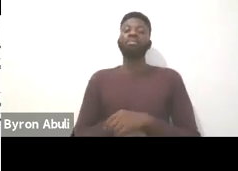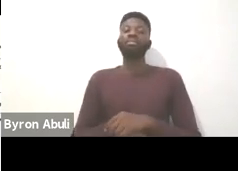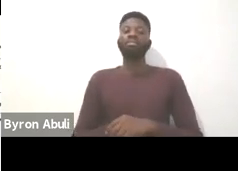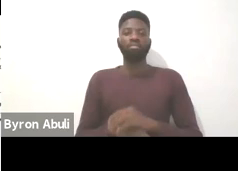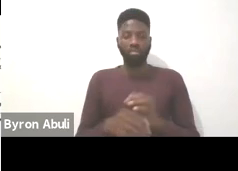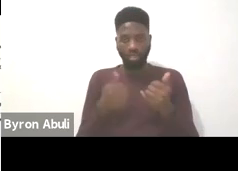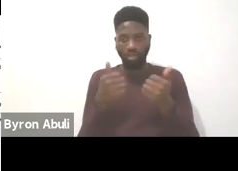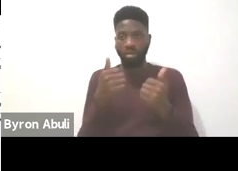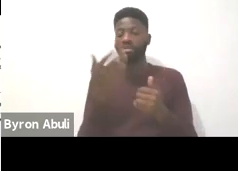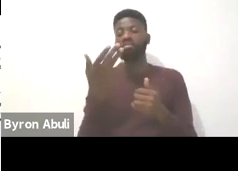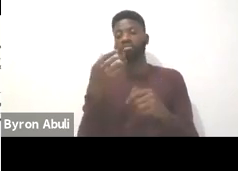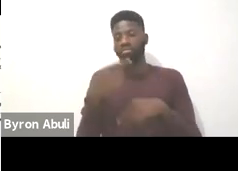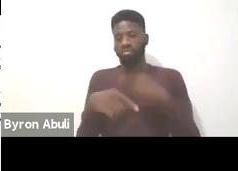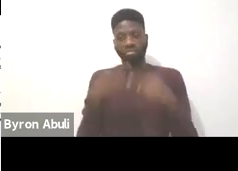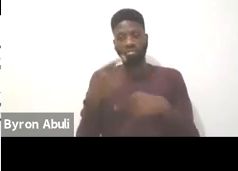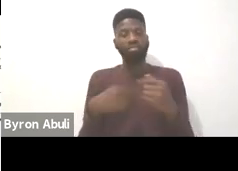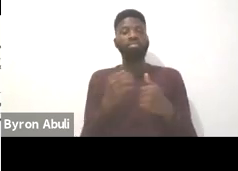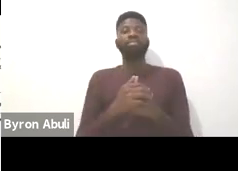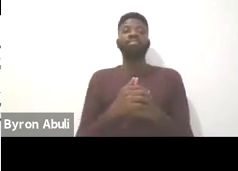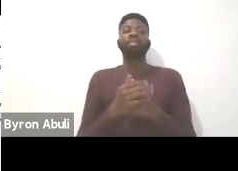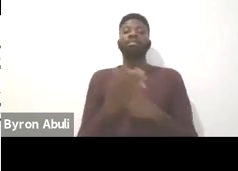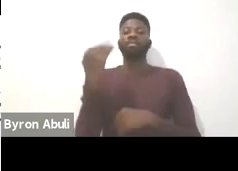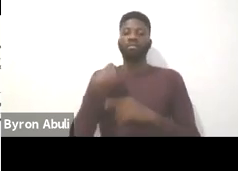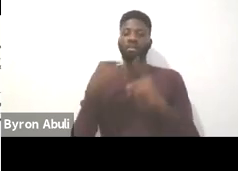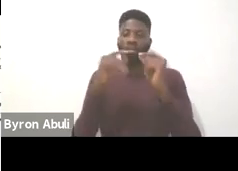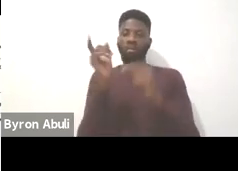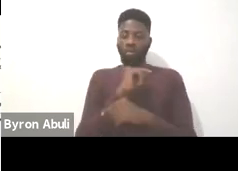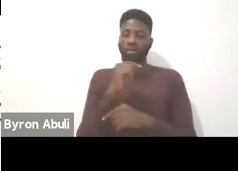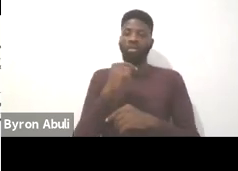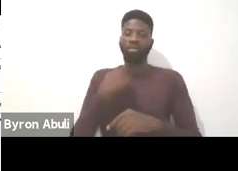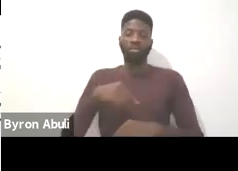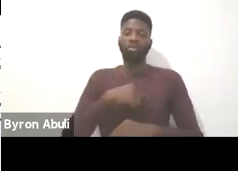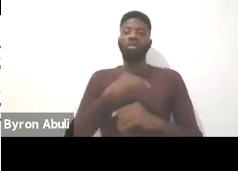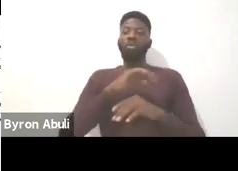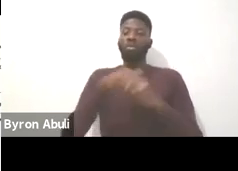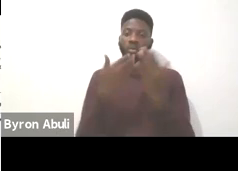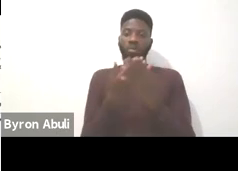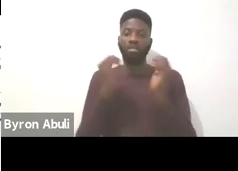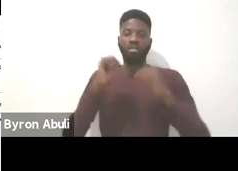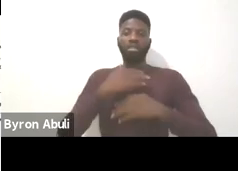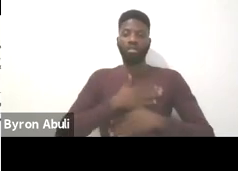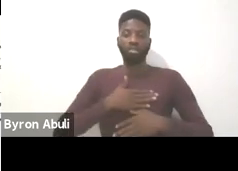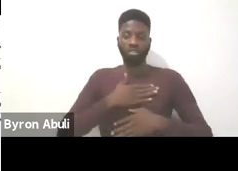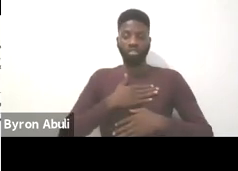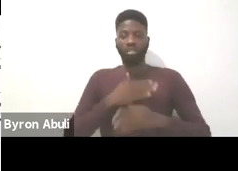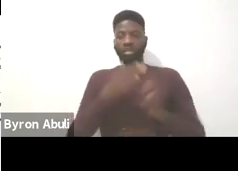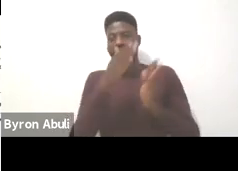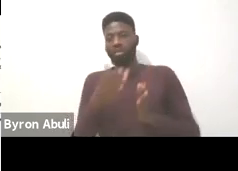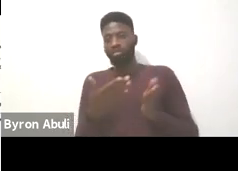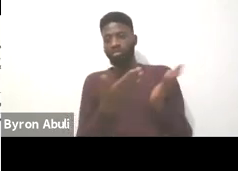Sawa, let's just go. And as said, I think we can all appreciate the creativity that this person has taken